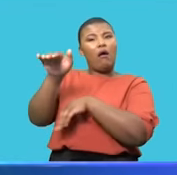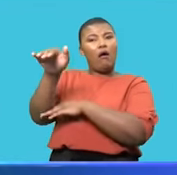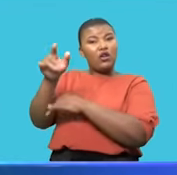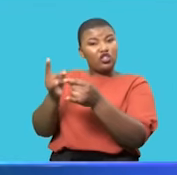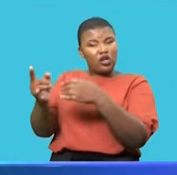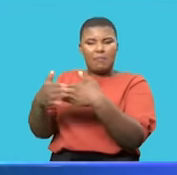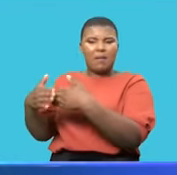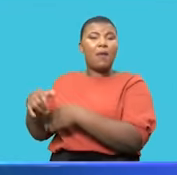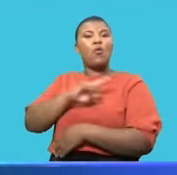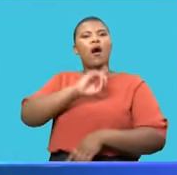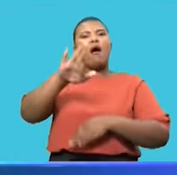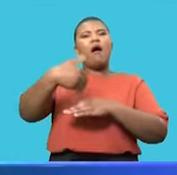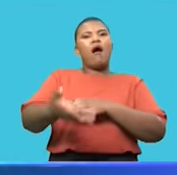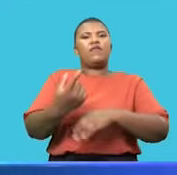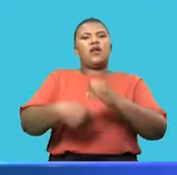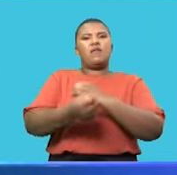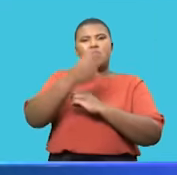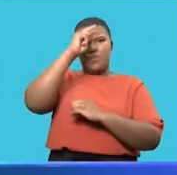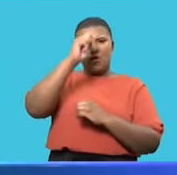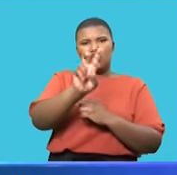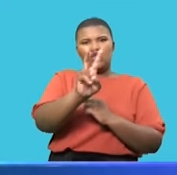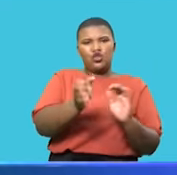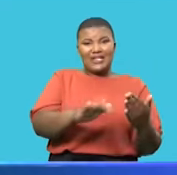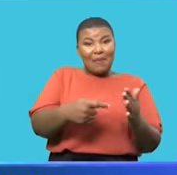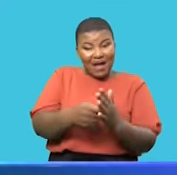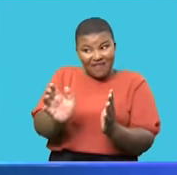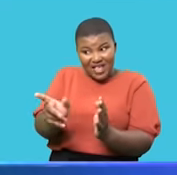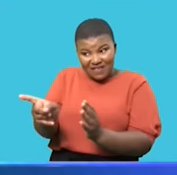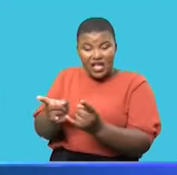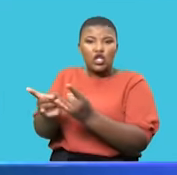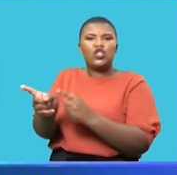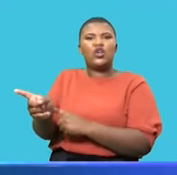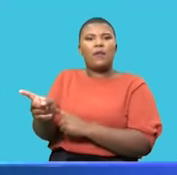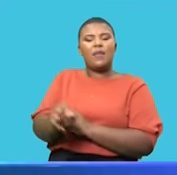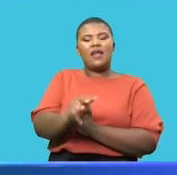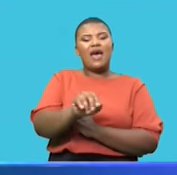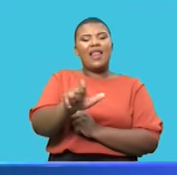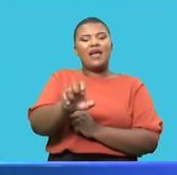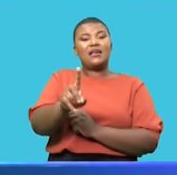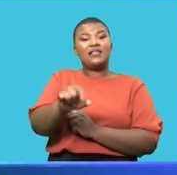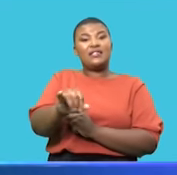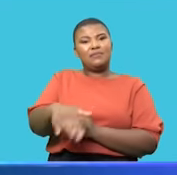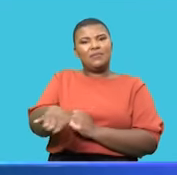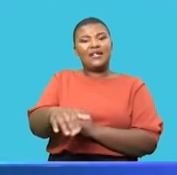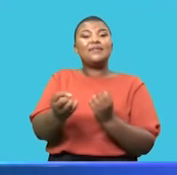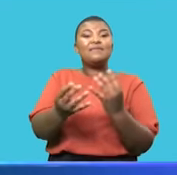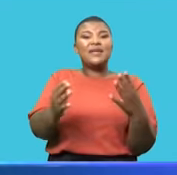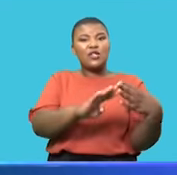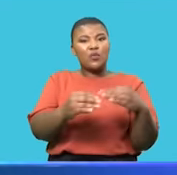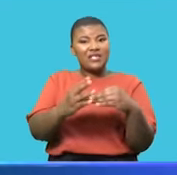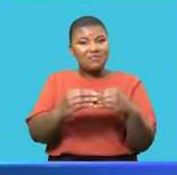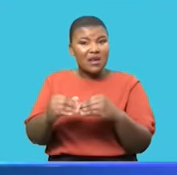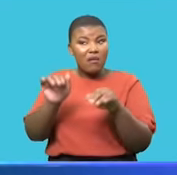after eating poisonous biscuits they bought in one of the local foreign-owned shops in Naledi earlier this month. Now, many residents are calling for